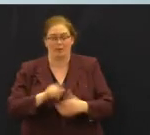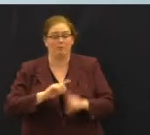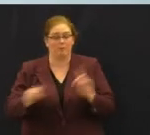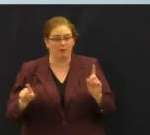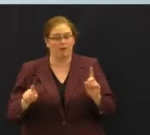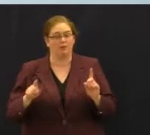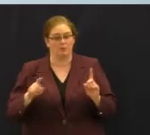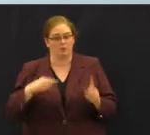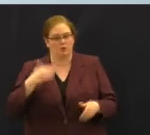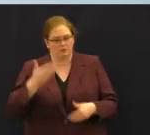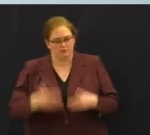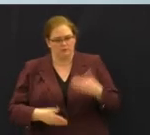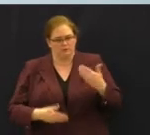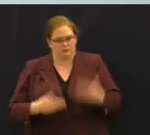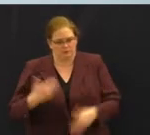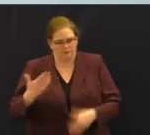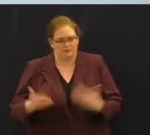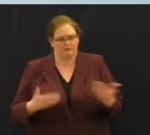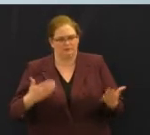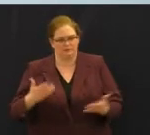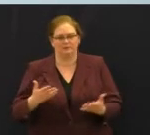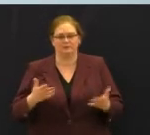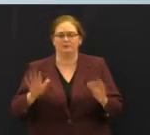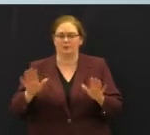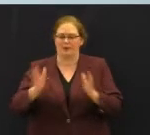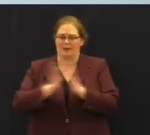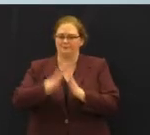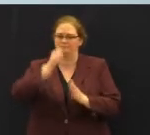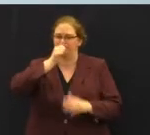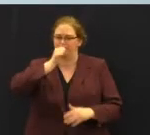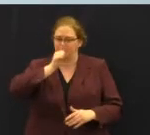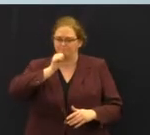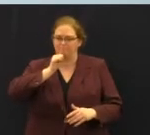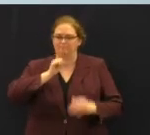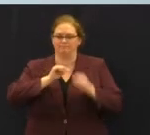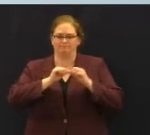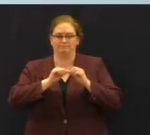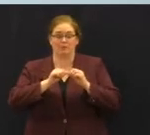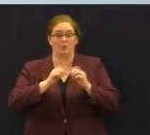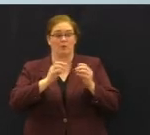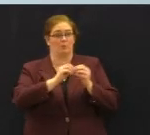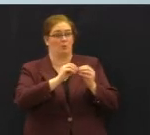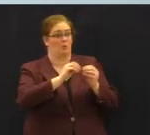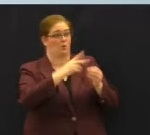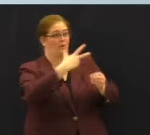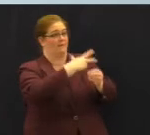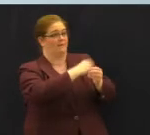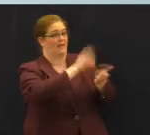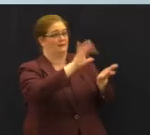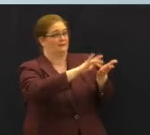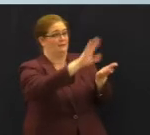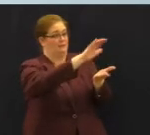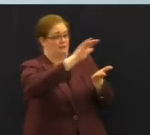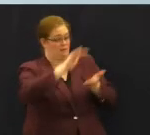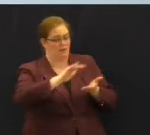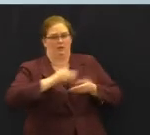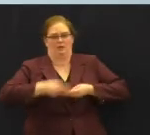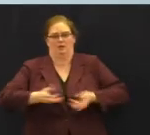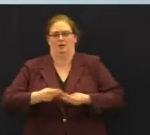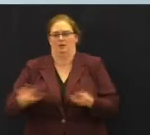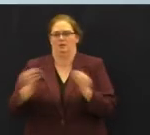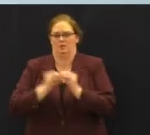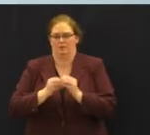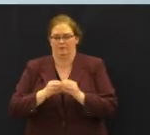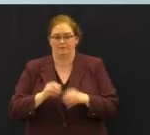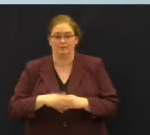getting close. And we're just asking for some patience as we continue. The more vaccine we get, the more shots we can put in arms. So our